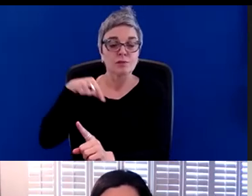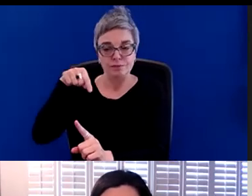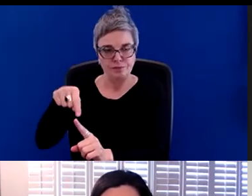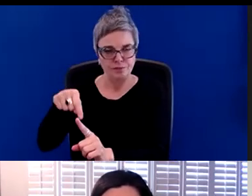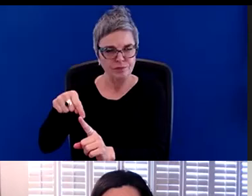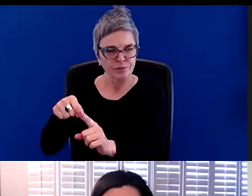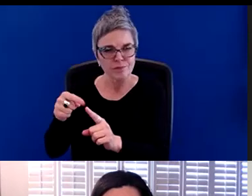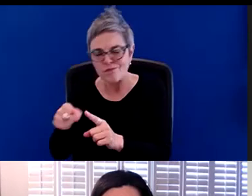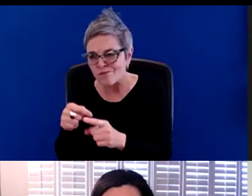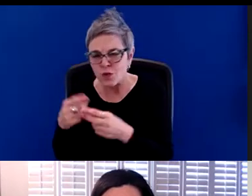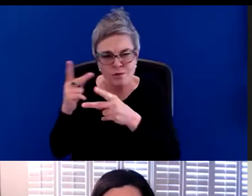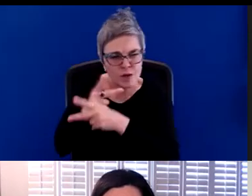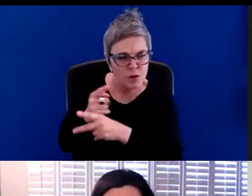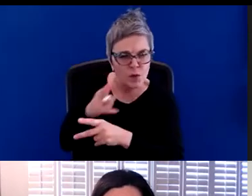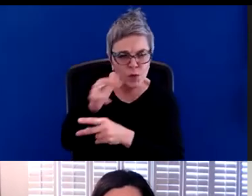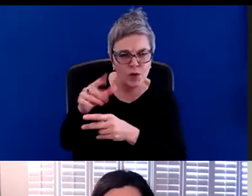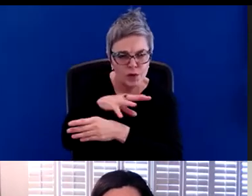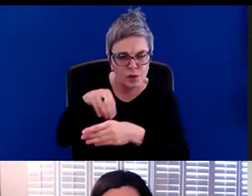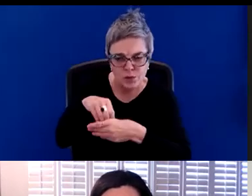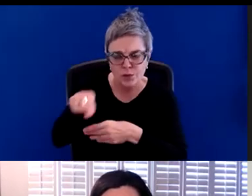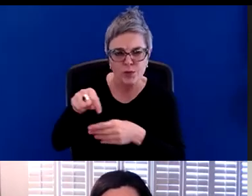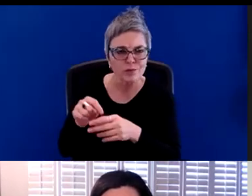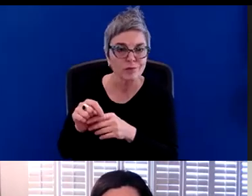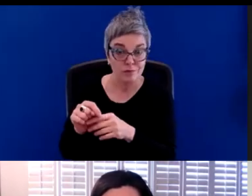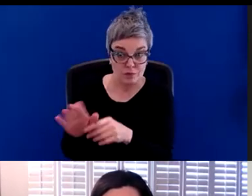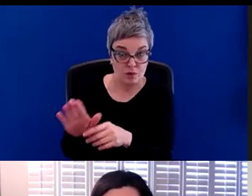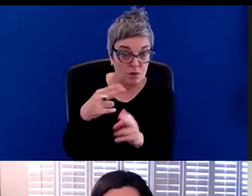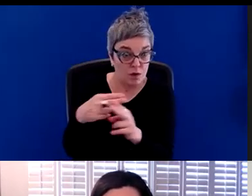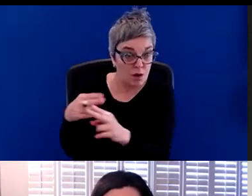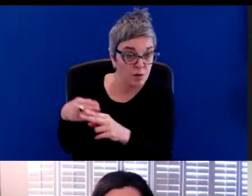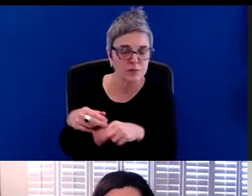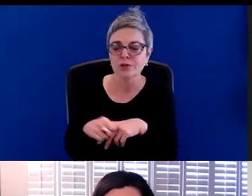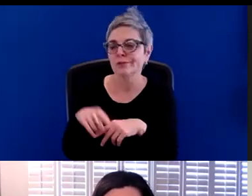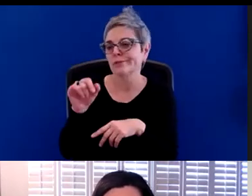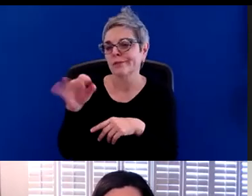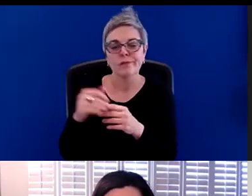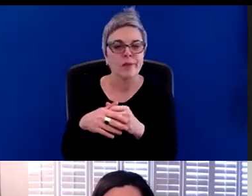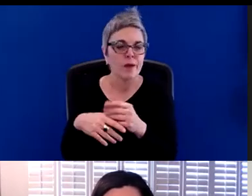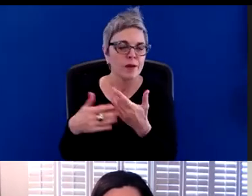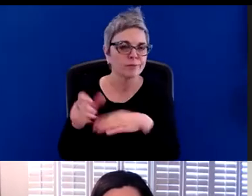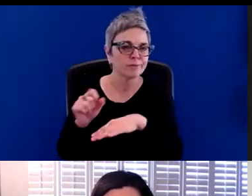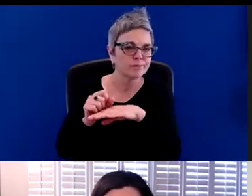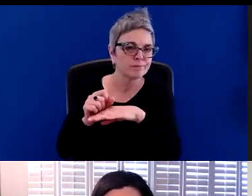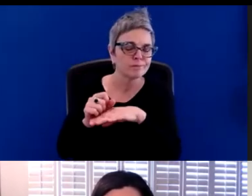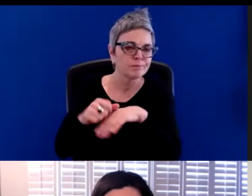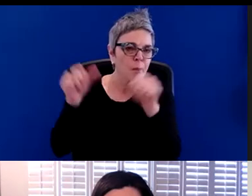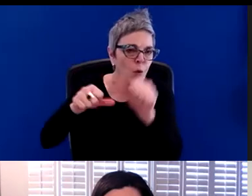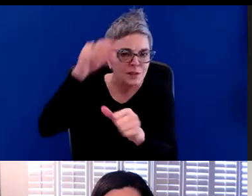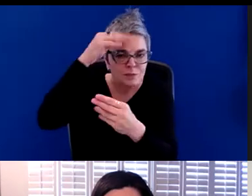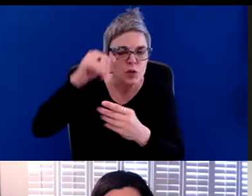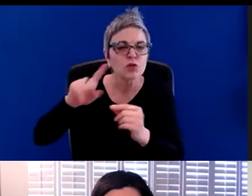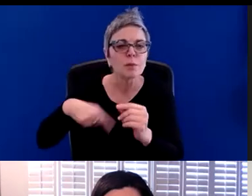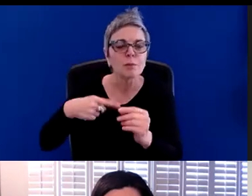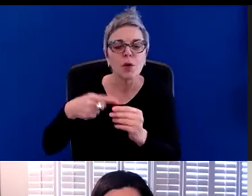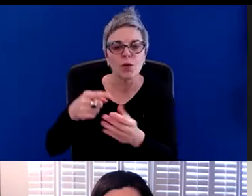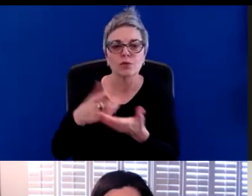individuals not affiliated with organizations who are posting information about like immigration detention, violence against transgender migrants